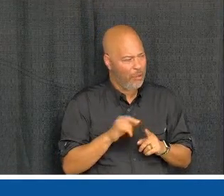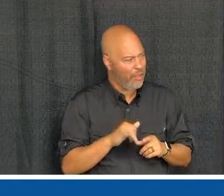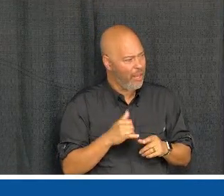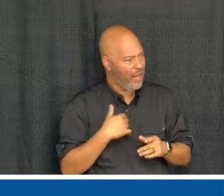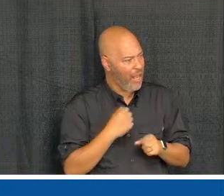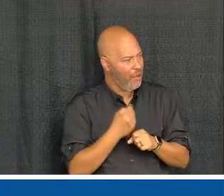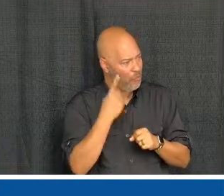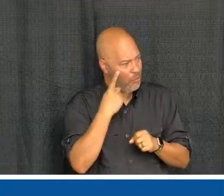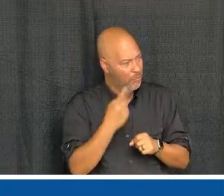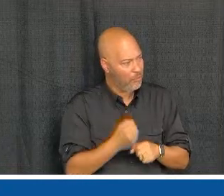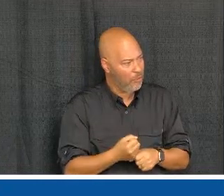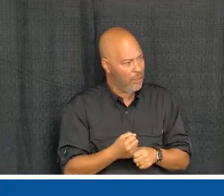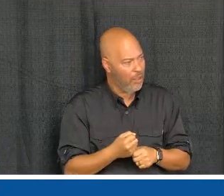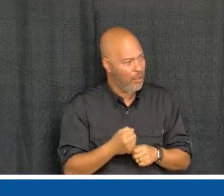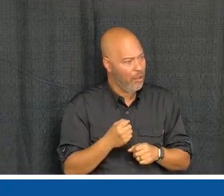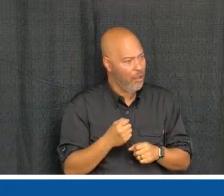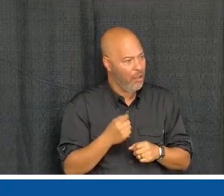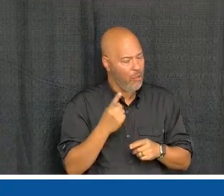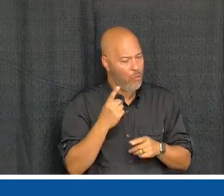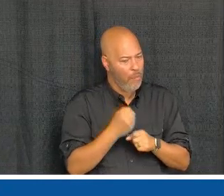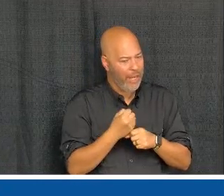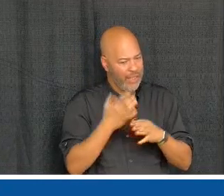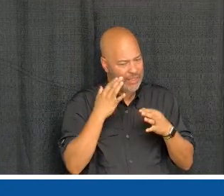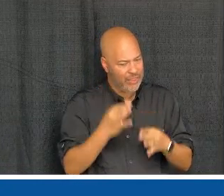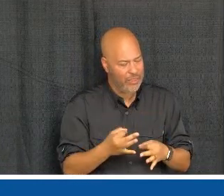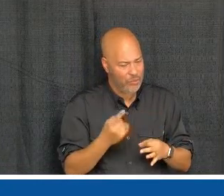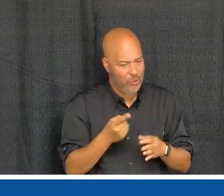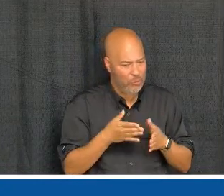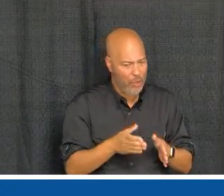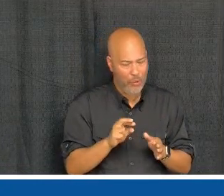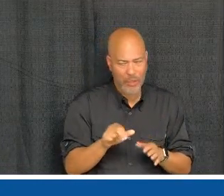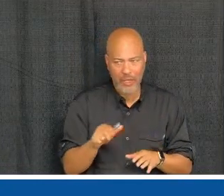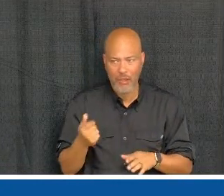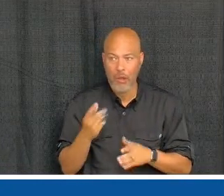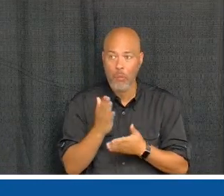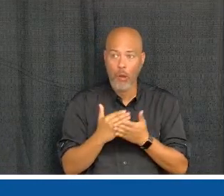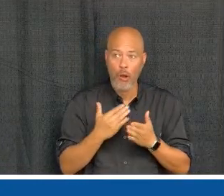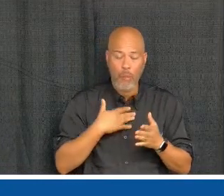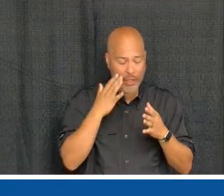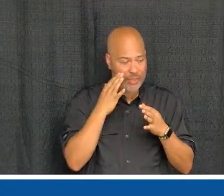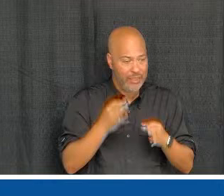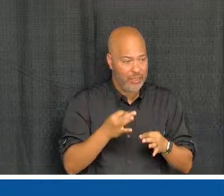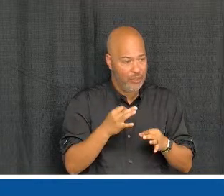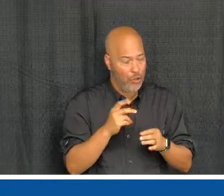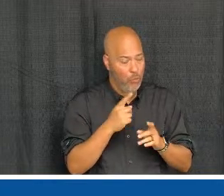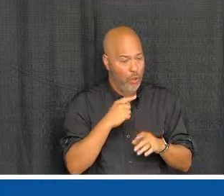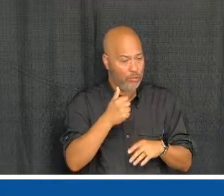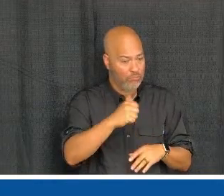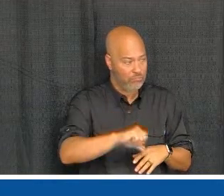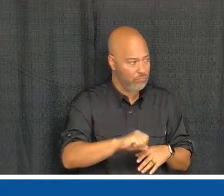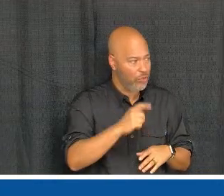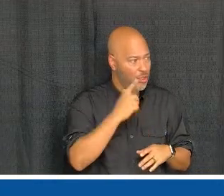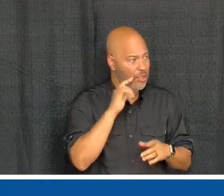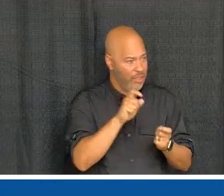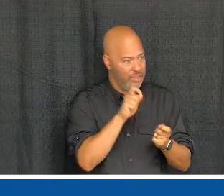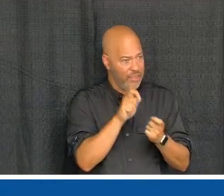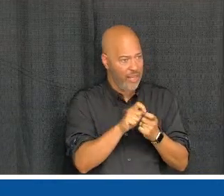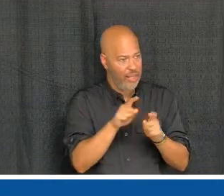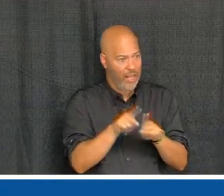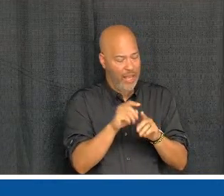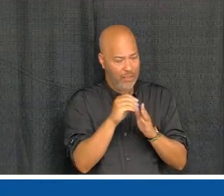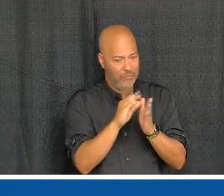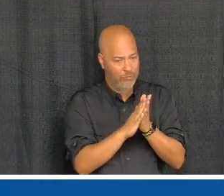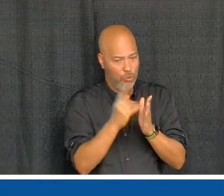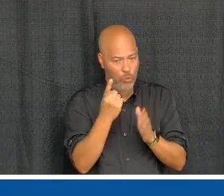make a decision one way or the other for sure. And part of my decision in that disapproval was exactly as listed in one